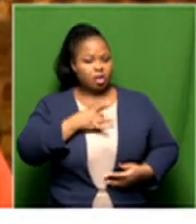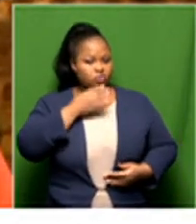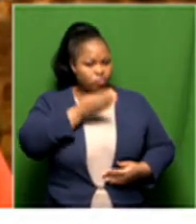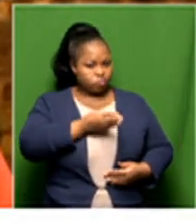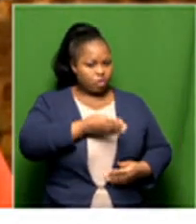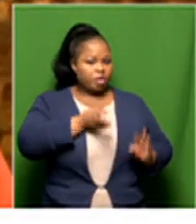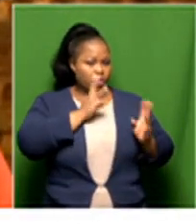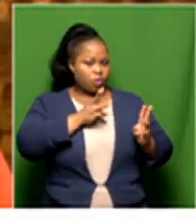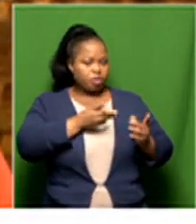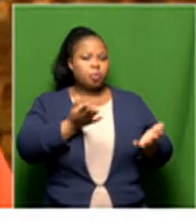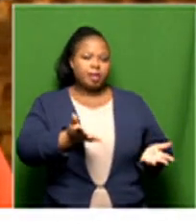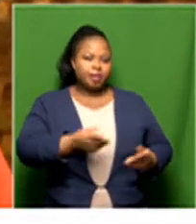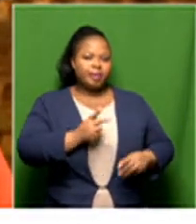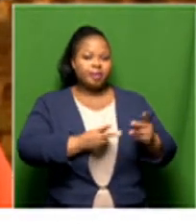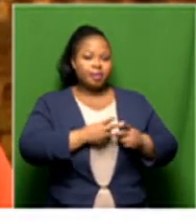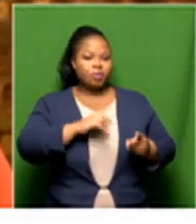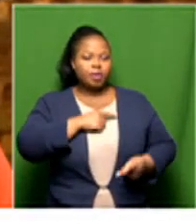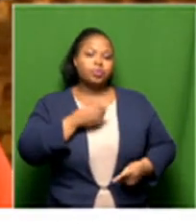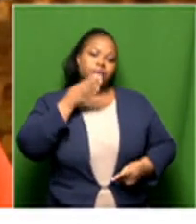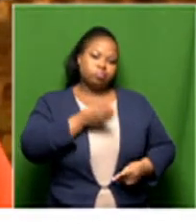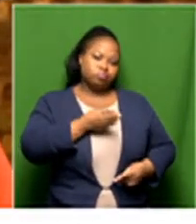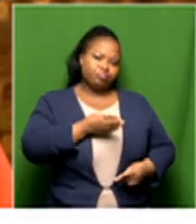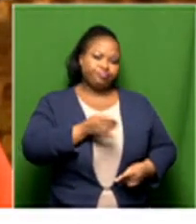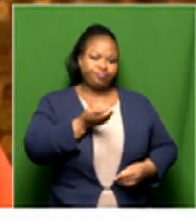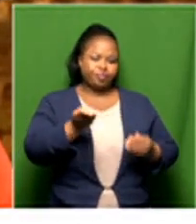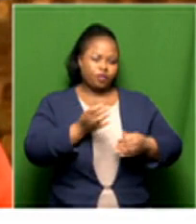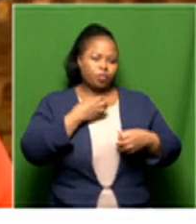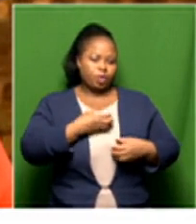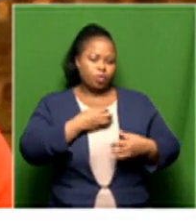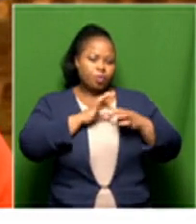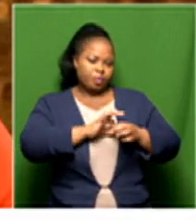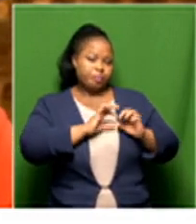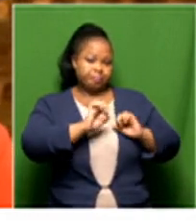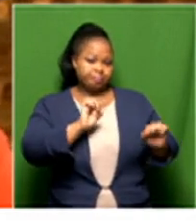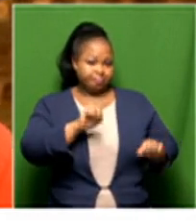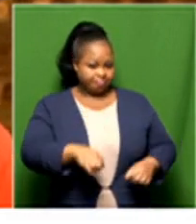they will be watching the show. But in a way, they will be attending in the comfort of their own homes, isn't it?